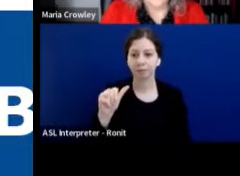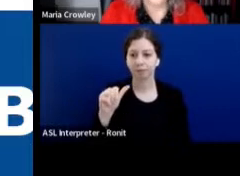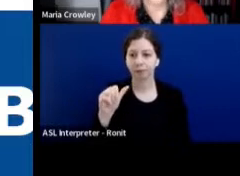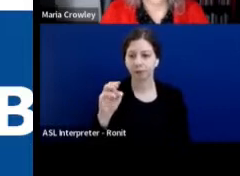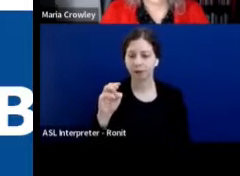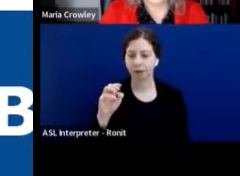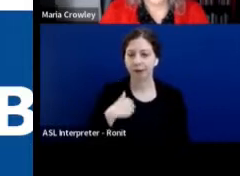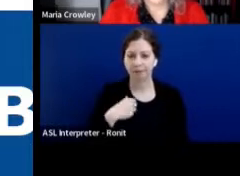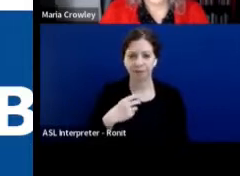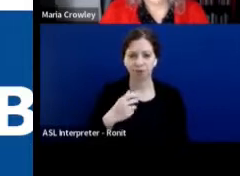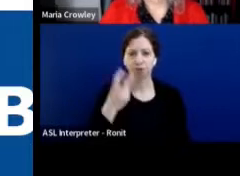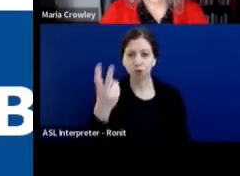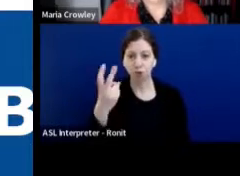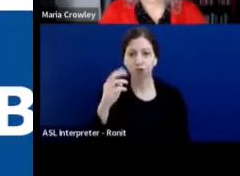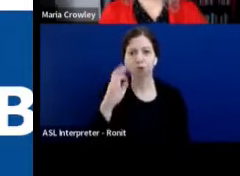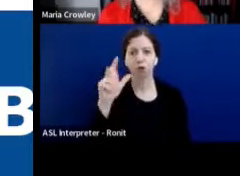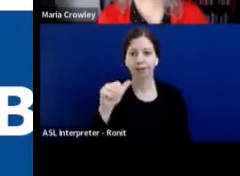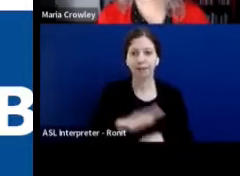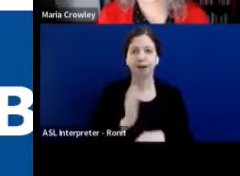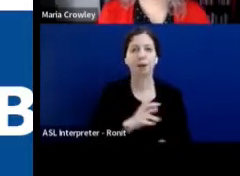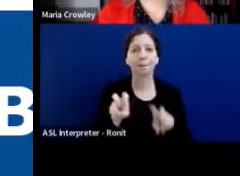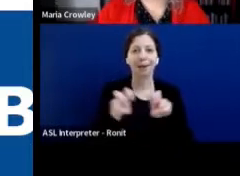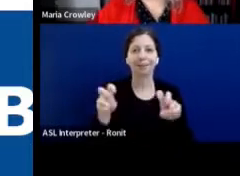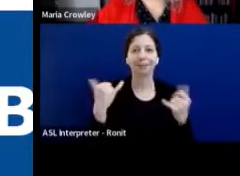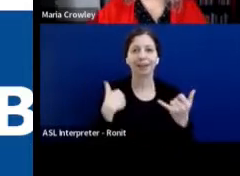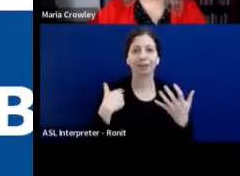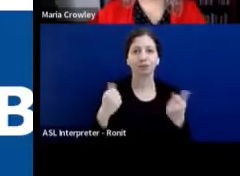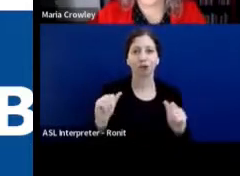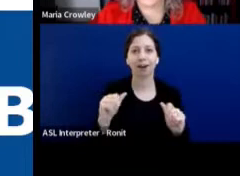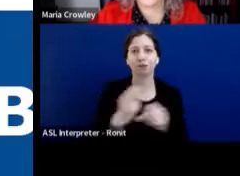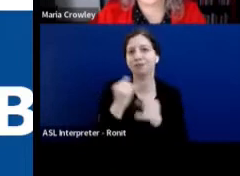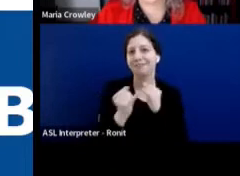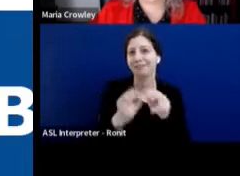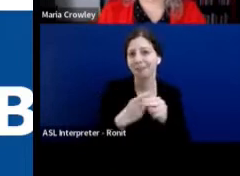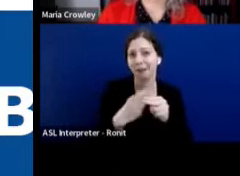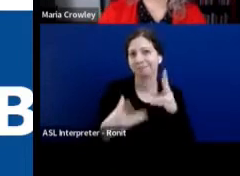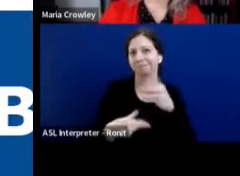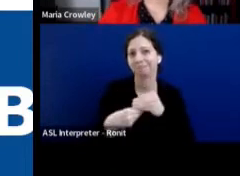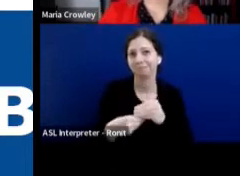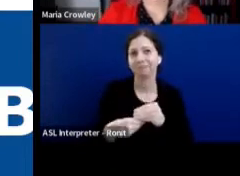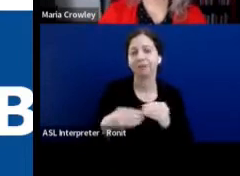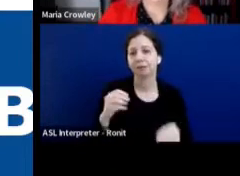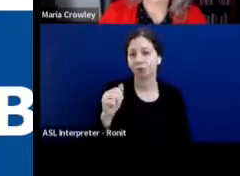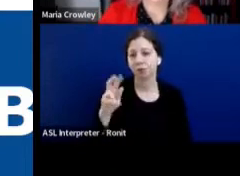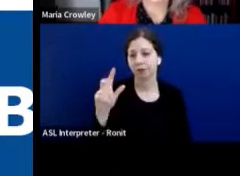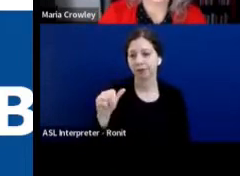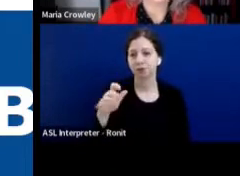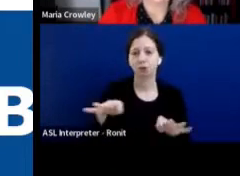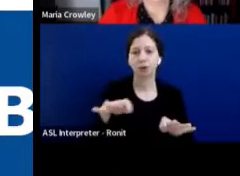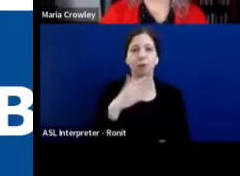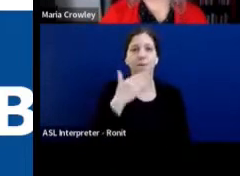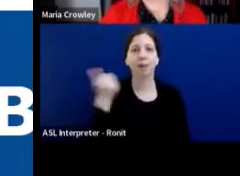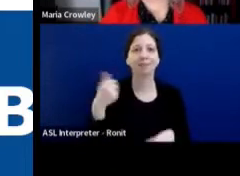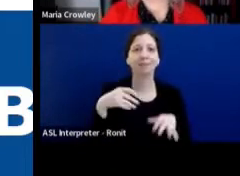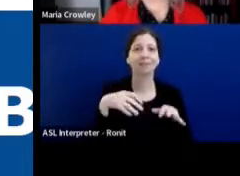have two Marias on our panel today. I'll try to use our last names. Maria, describe your best experience